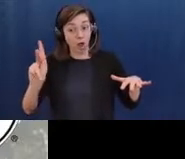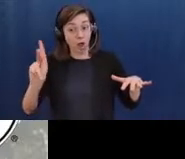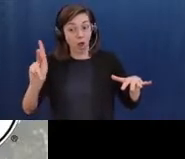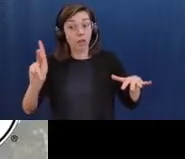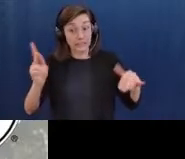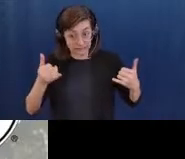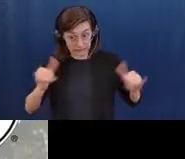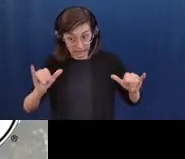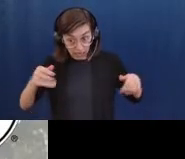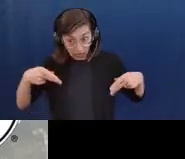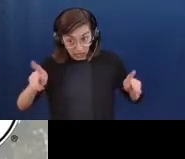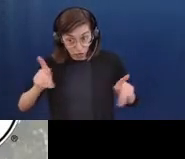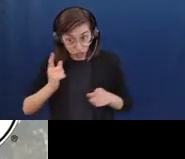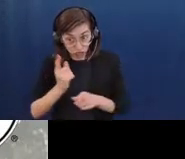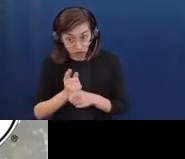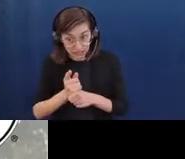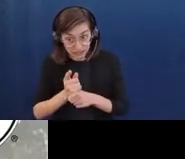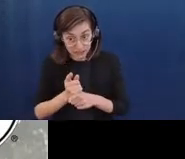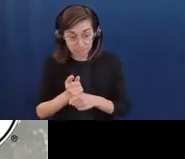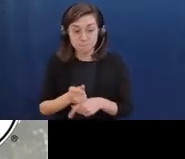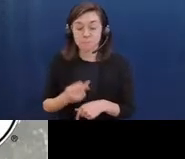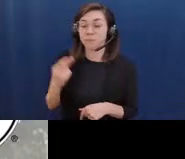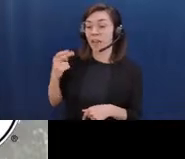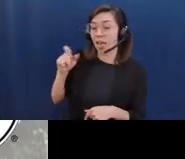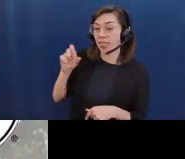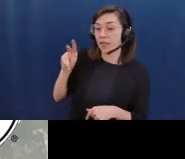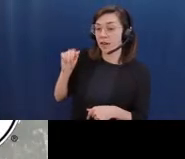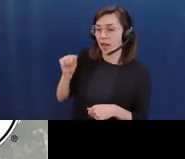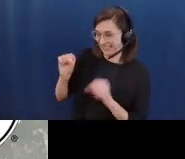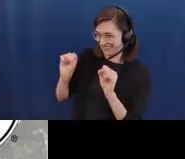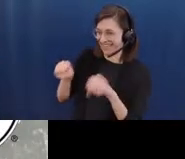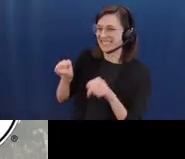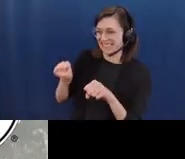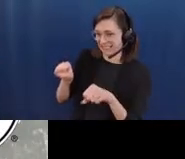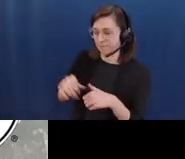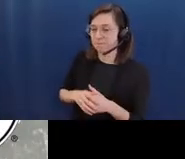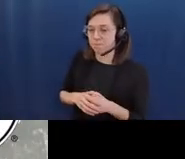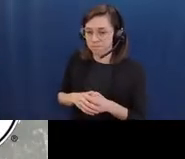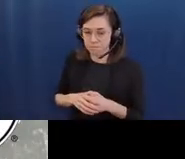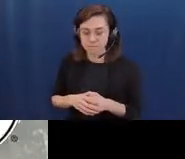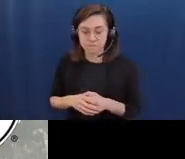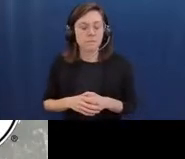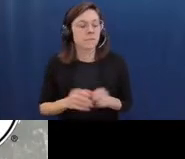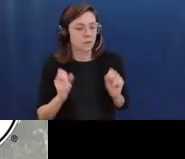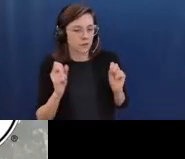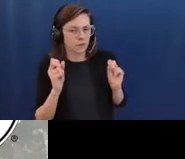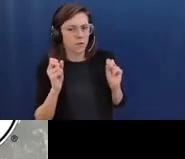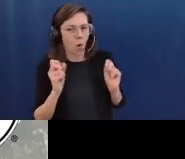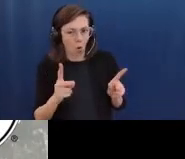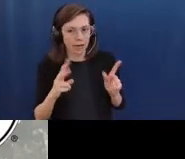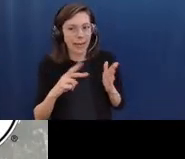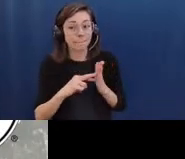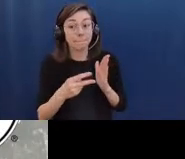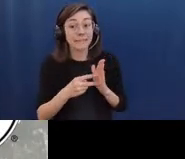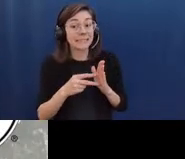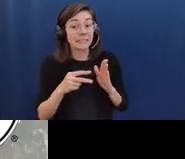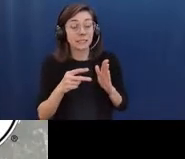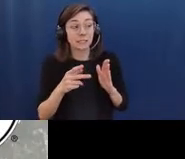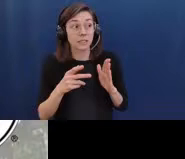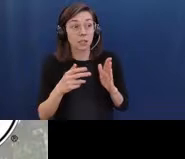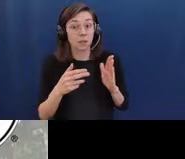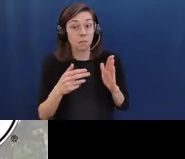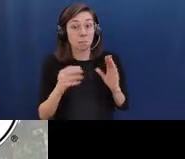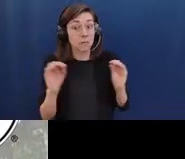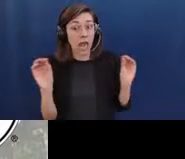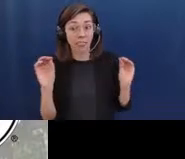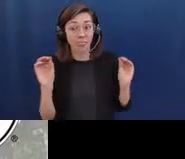currently. Is that correct? That is Right. correct. So raise your hand again. And there's not there's When- anything in the rule that is